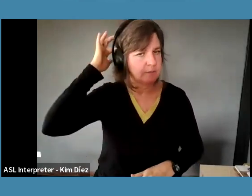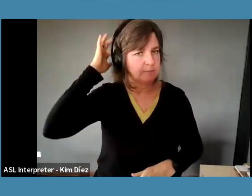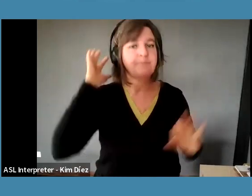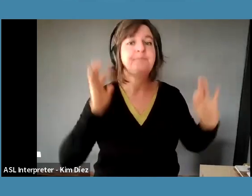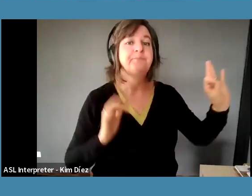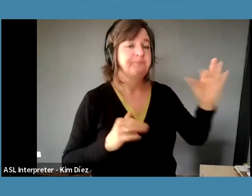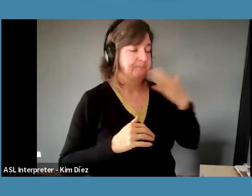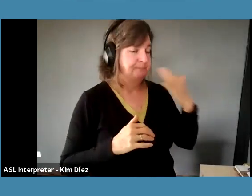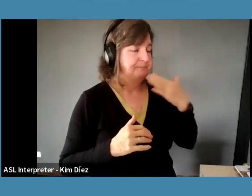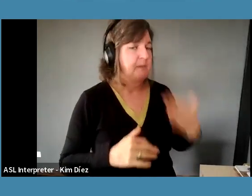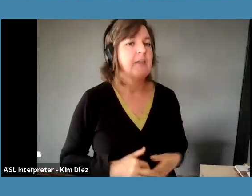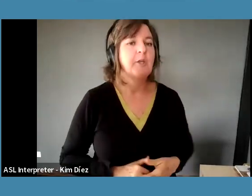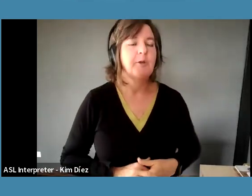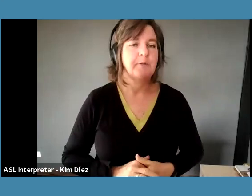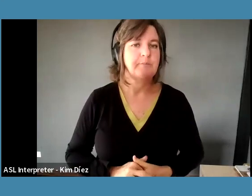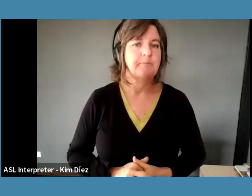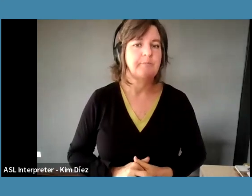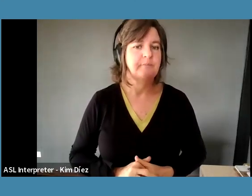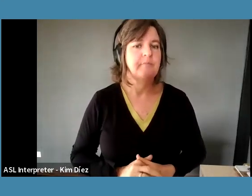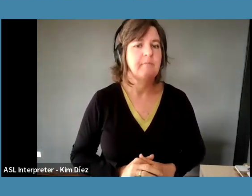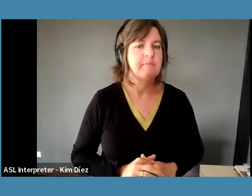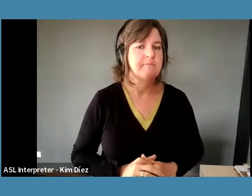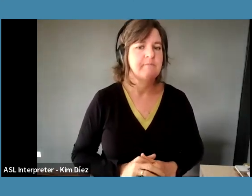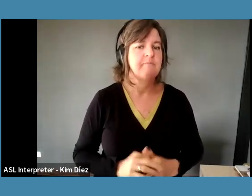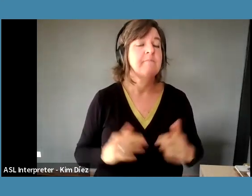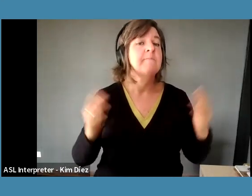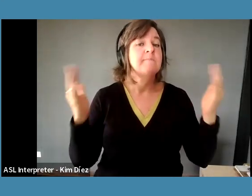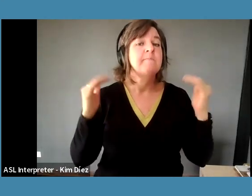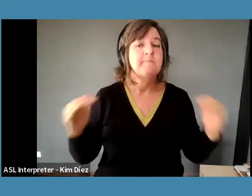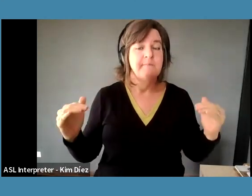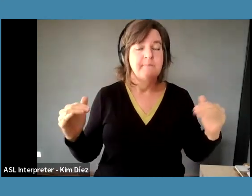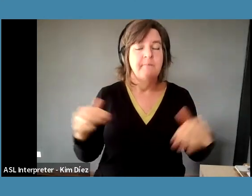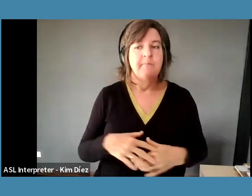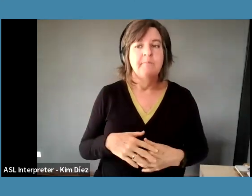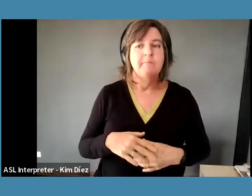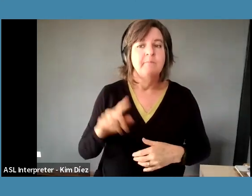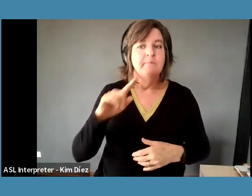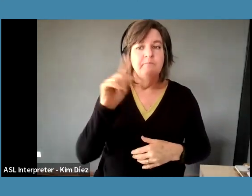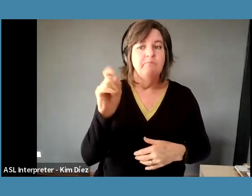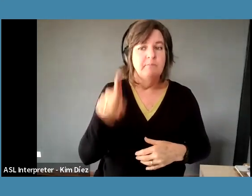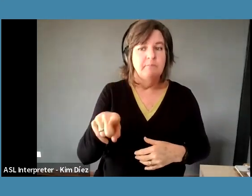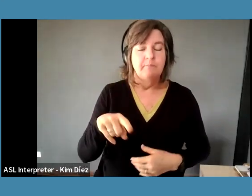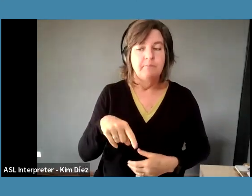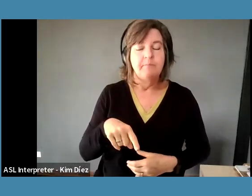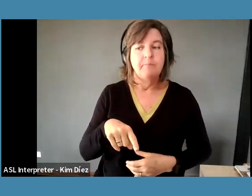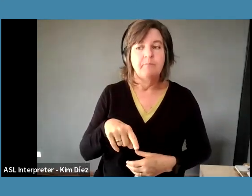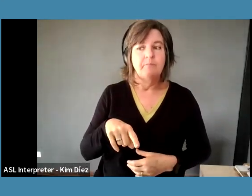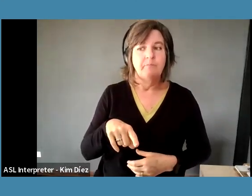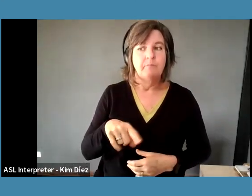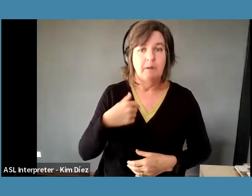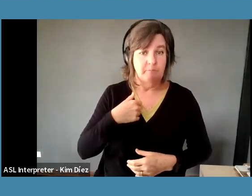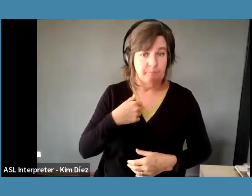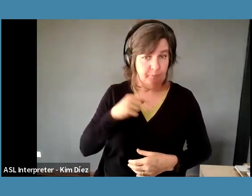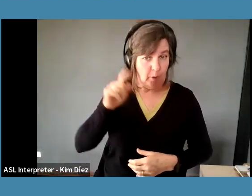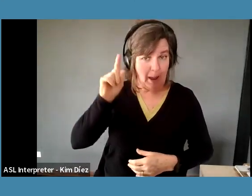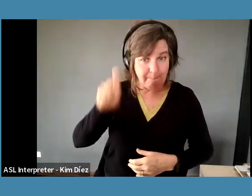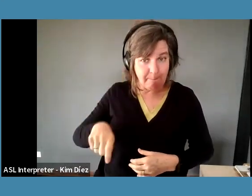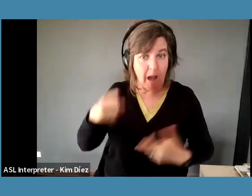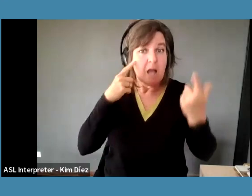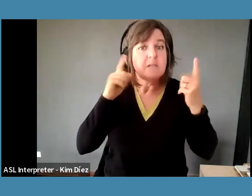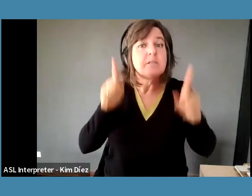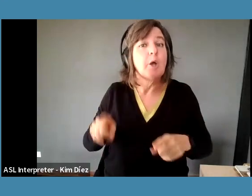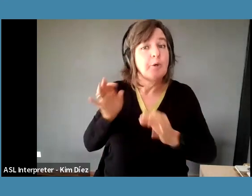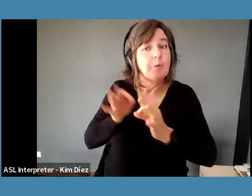you. All right, and next one is, do I have to agree to a continuance